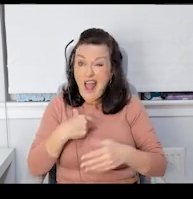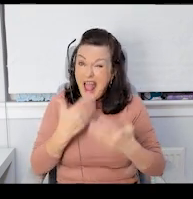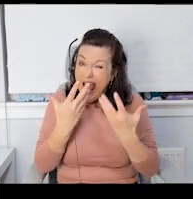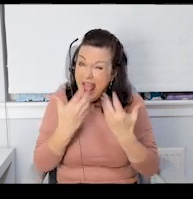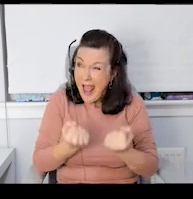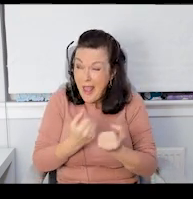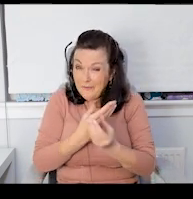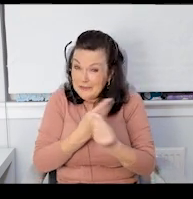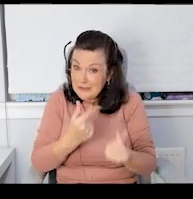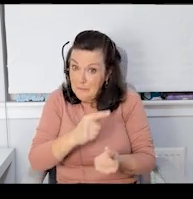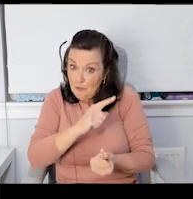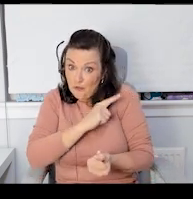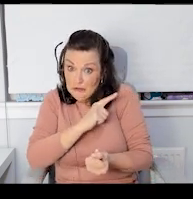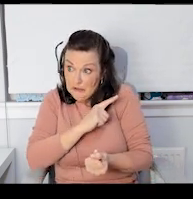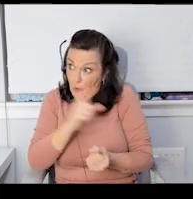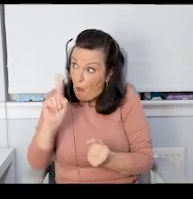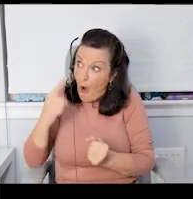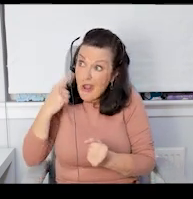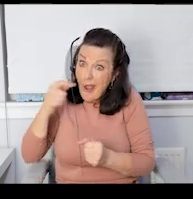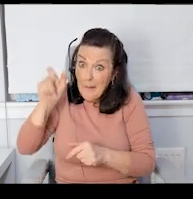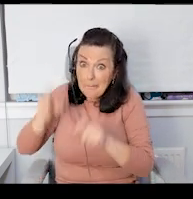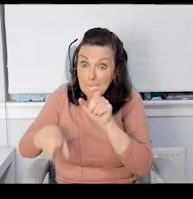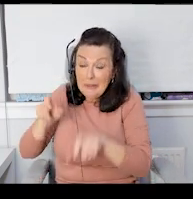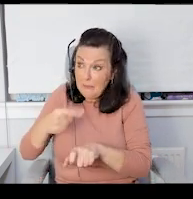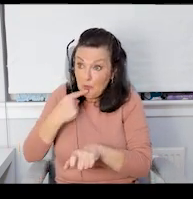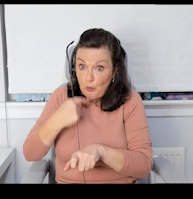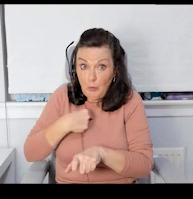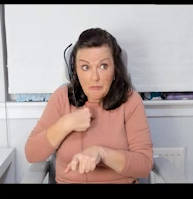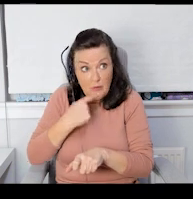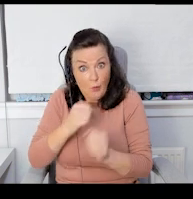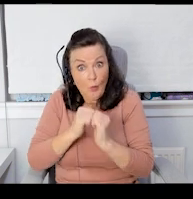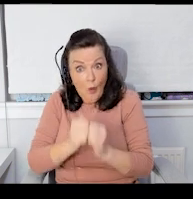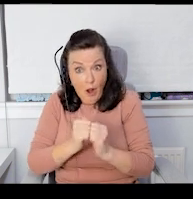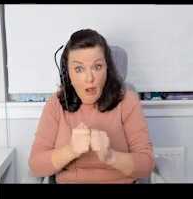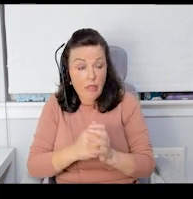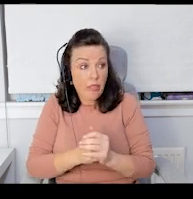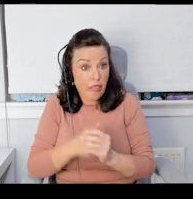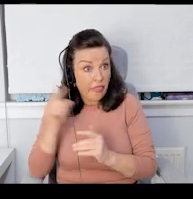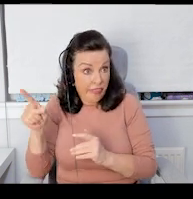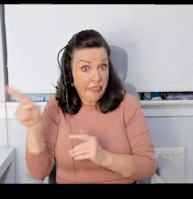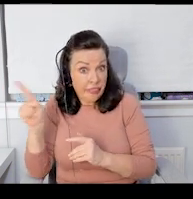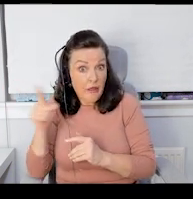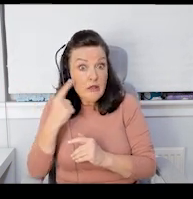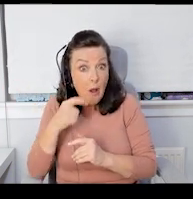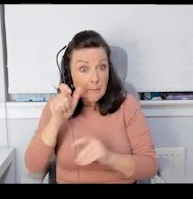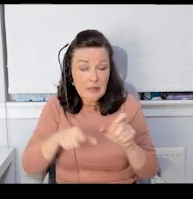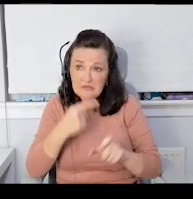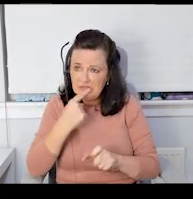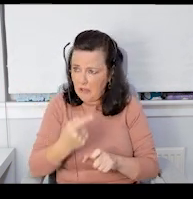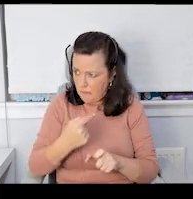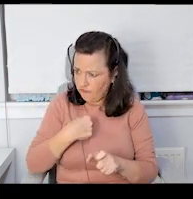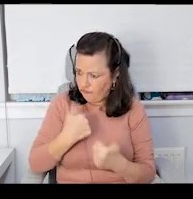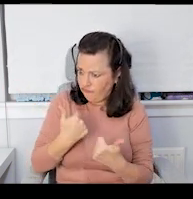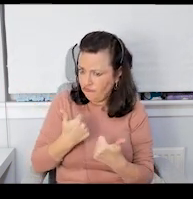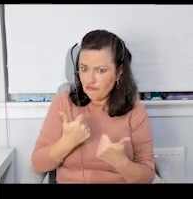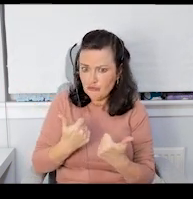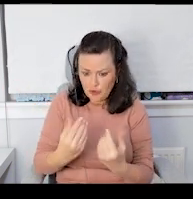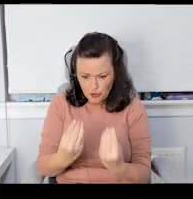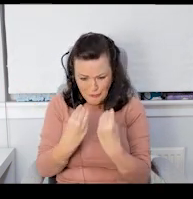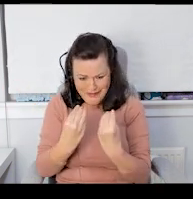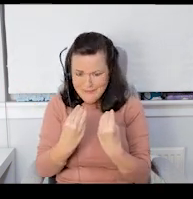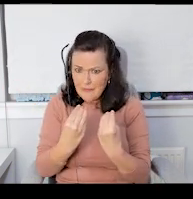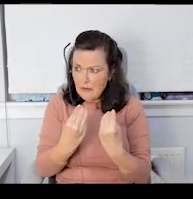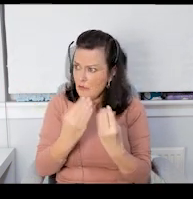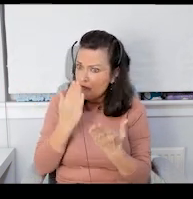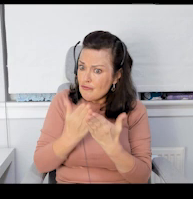actually started a modern apprenticeship as part of their career journey. So getting training that is designed by industry for industry,